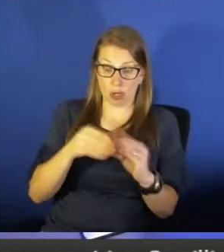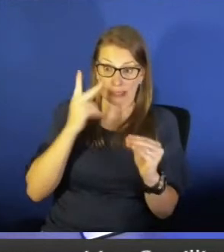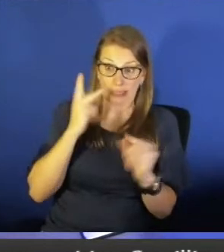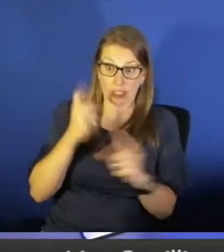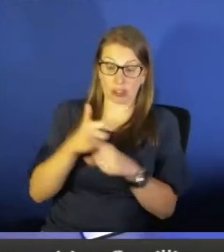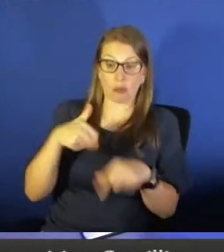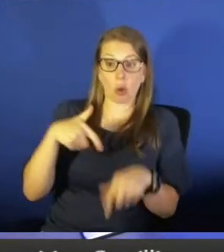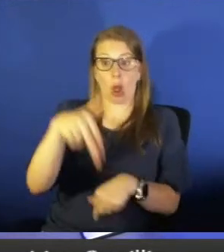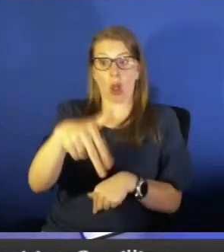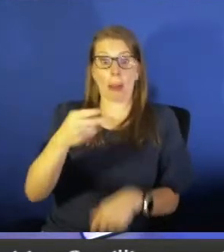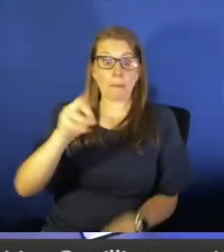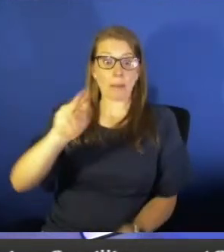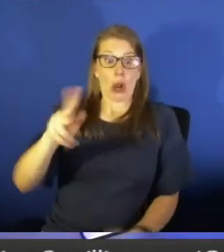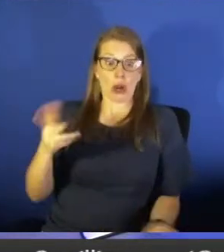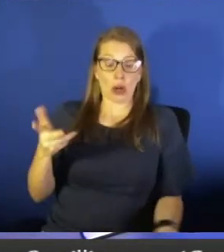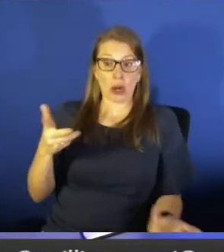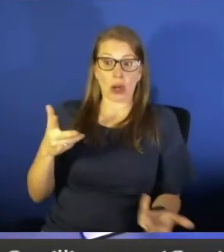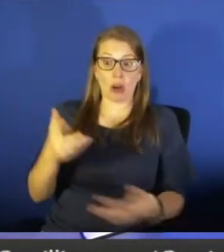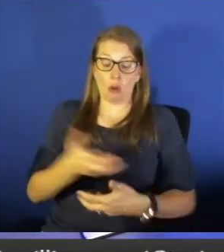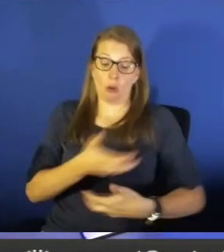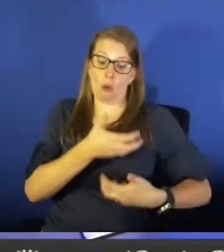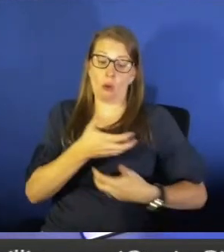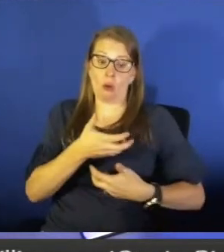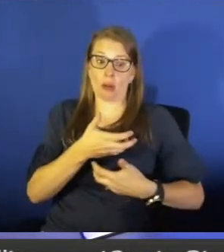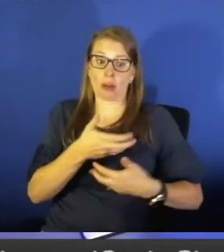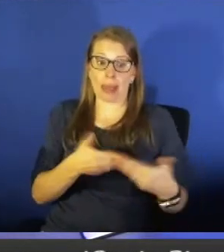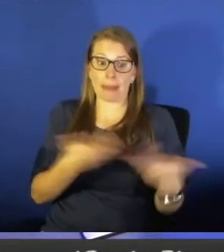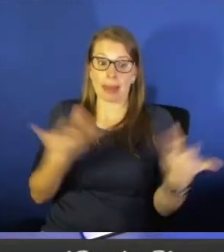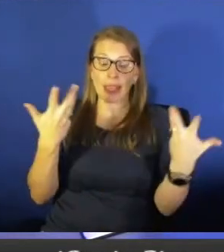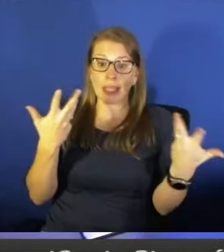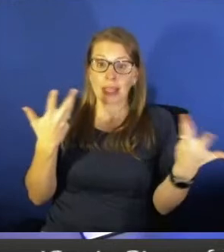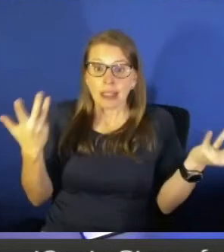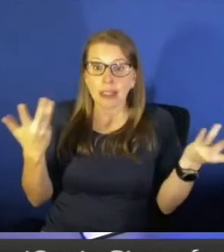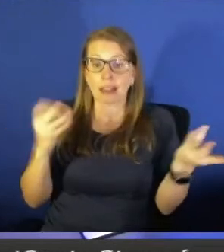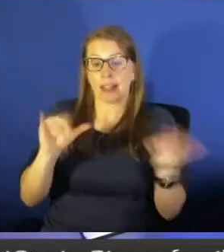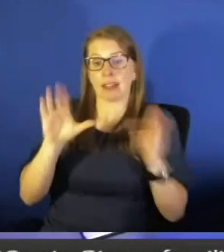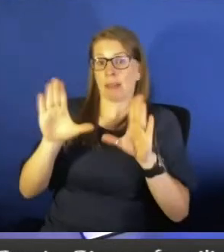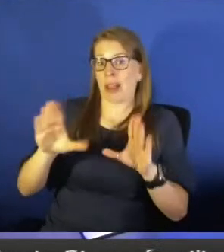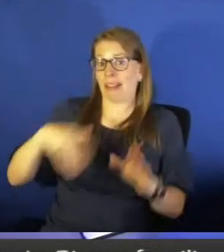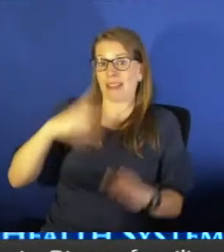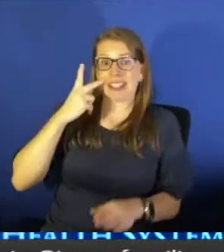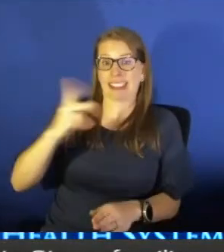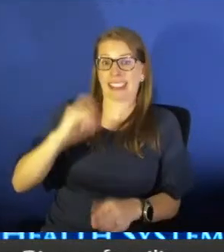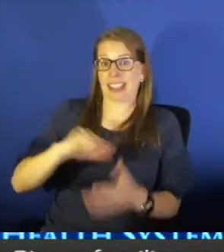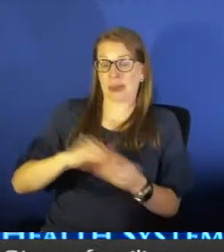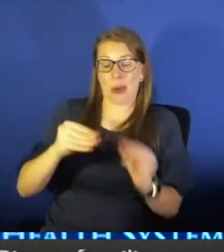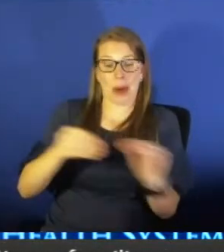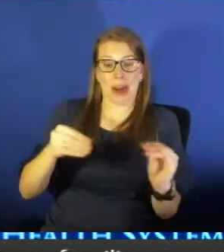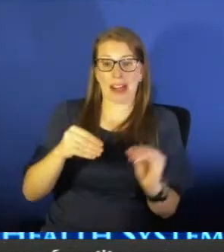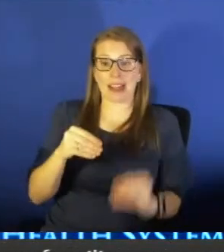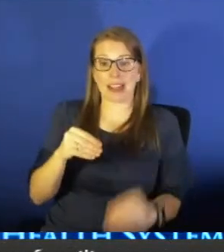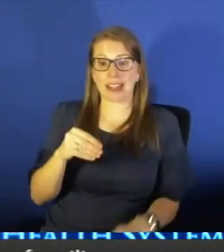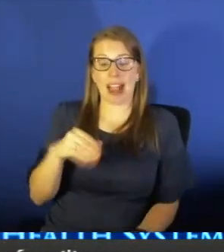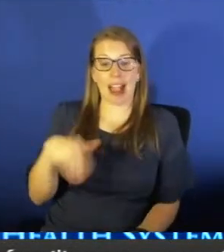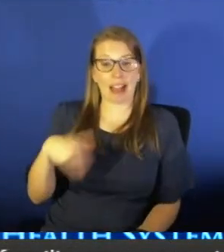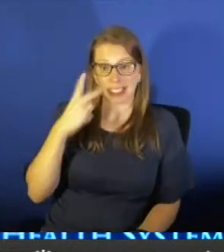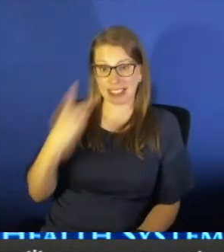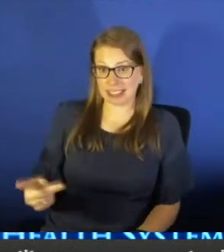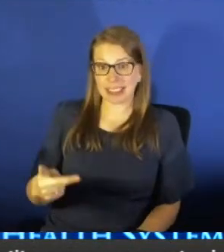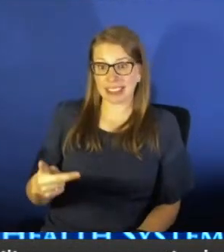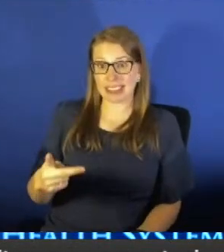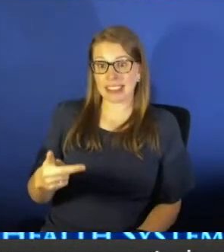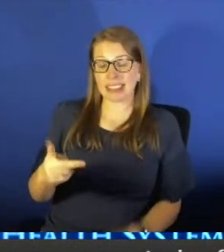park, yeah, holding her babies, what does that do for you? Well, that's awesome, because I hadn't seen that story, and I hadn't seen that footage,